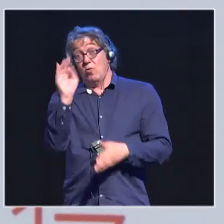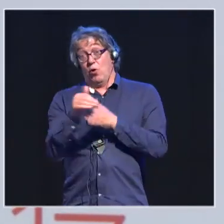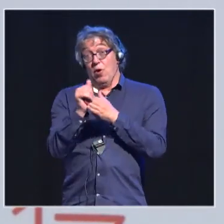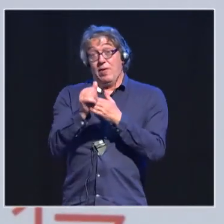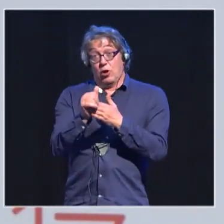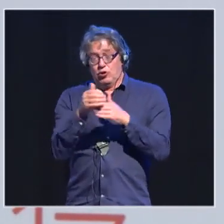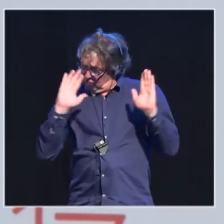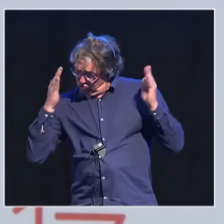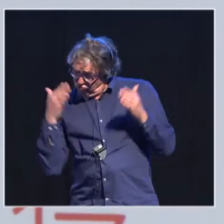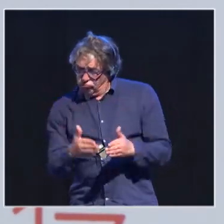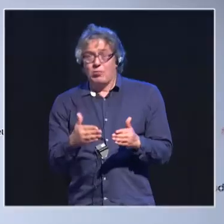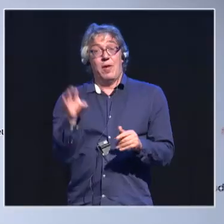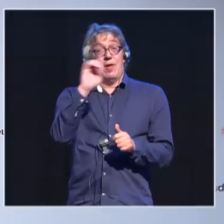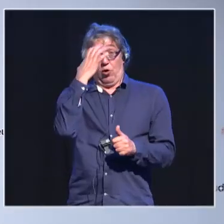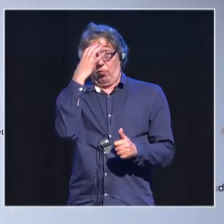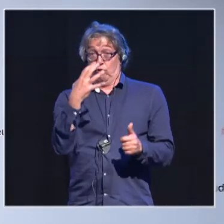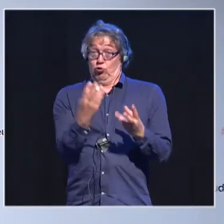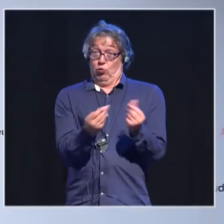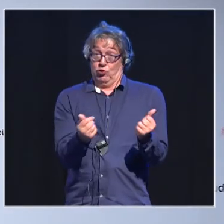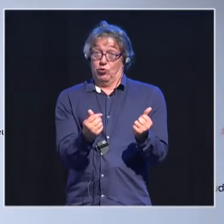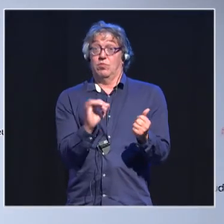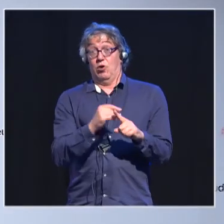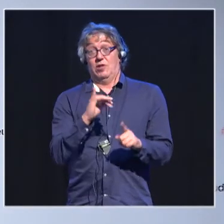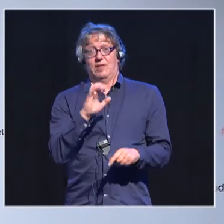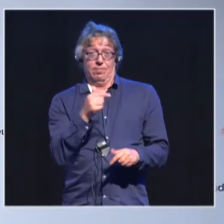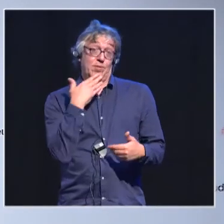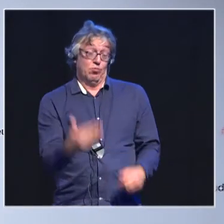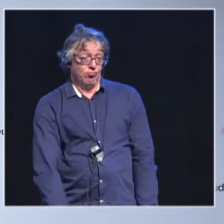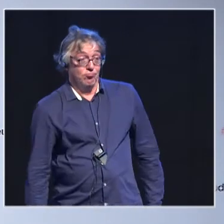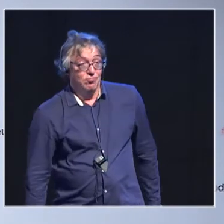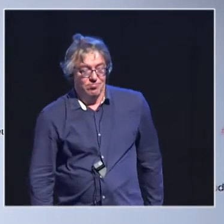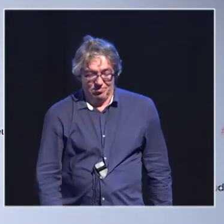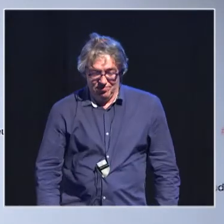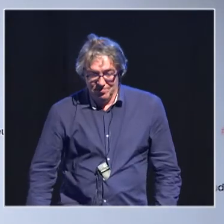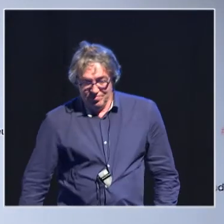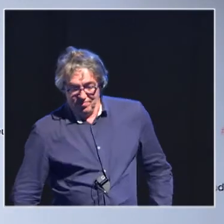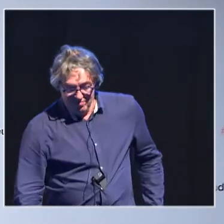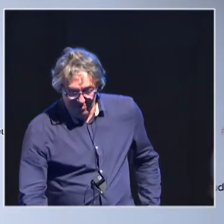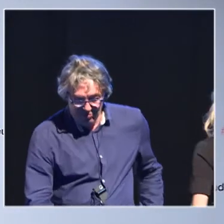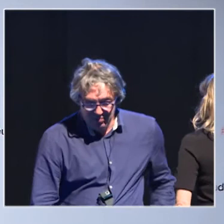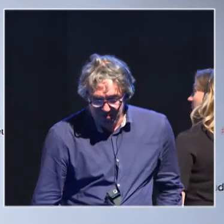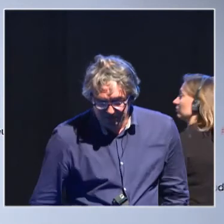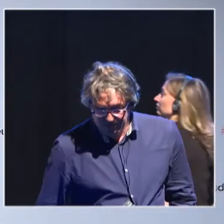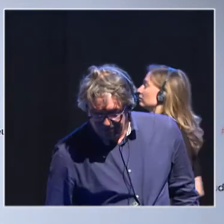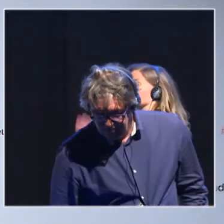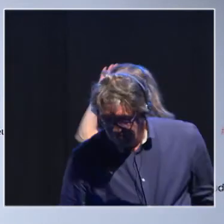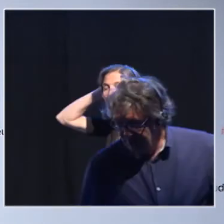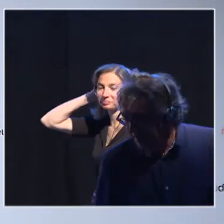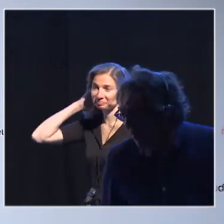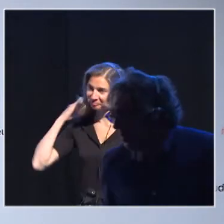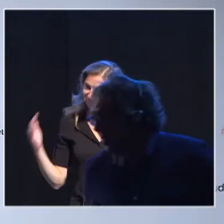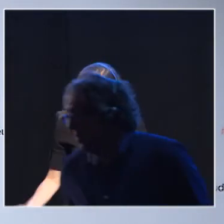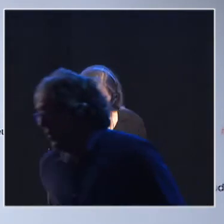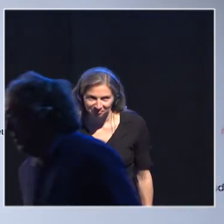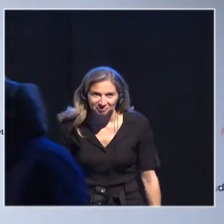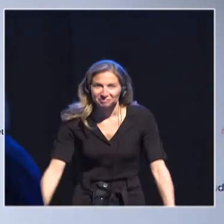and e-governance solutions. Mr. De Croo? Well, I'm supposed to be making the closing